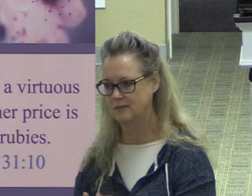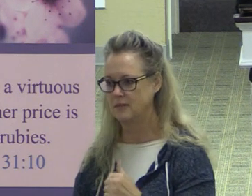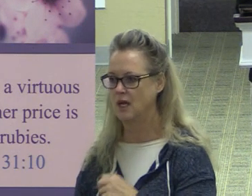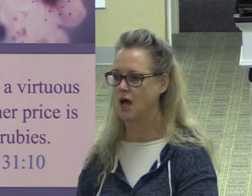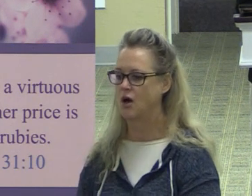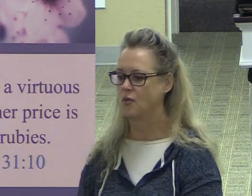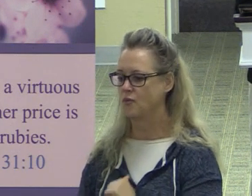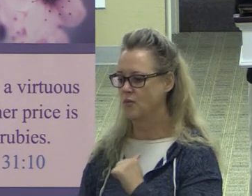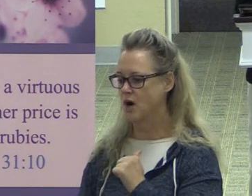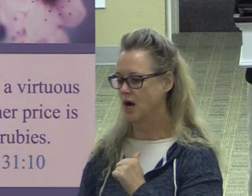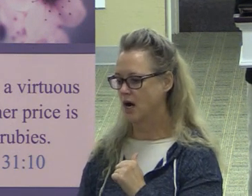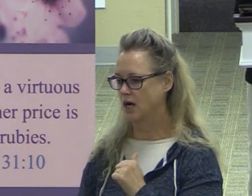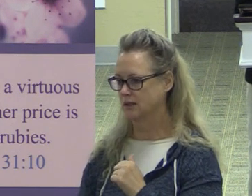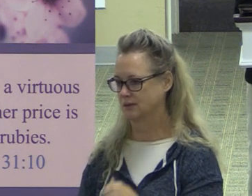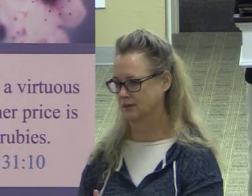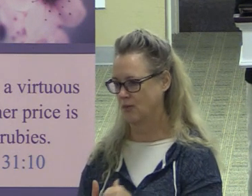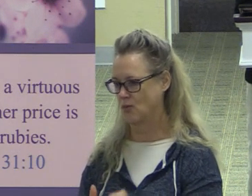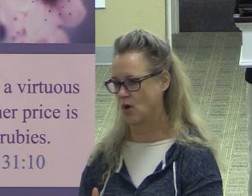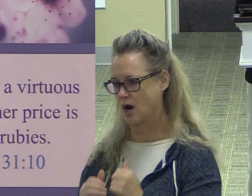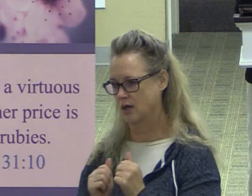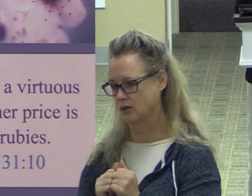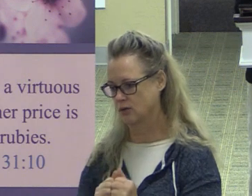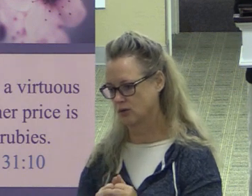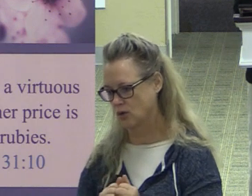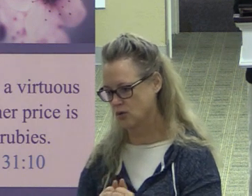Pride. Pride goes right with bitterness.